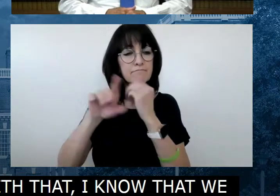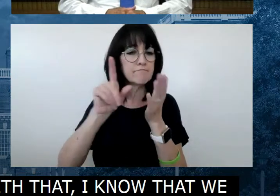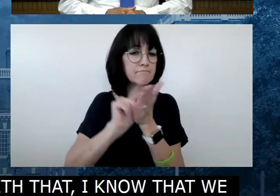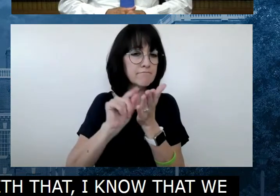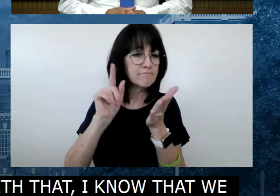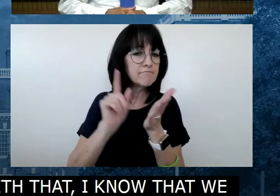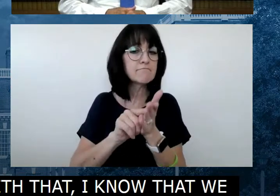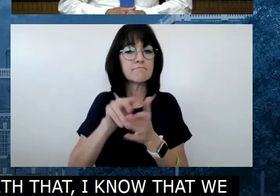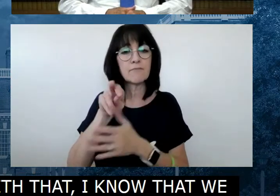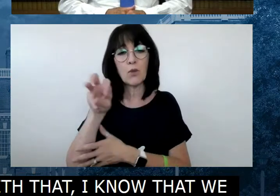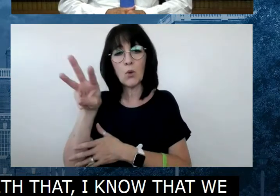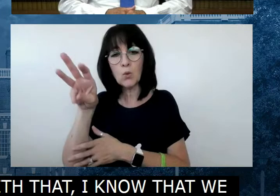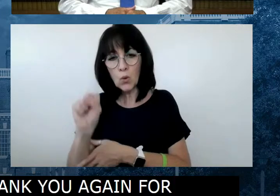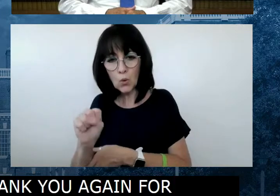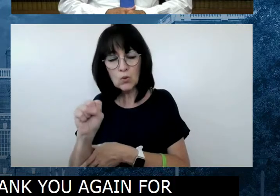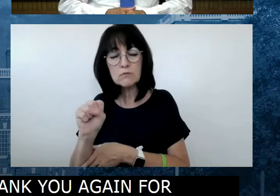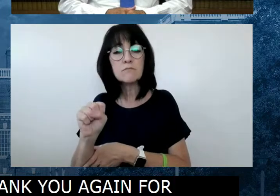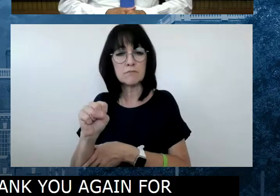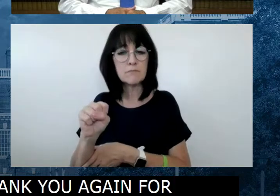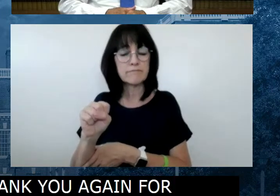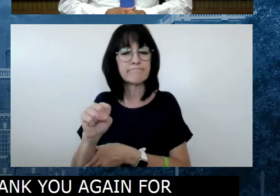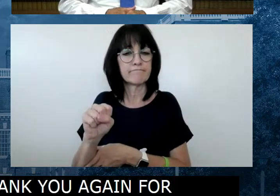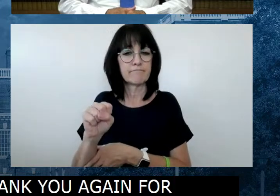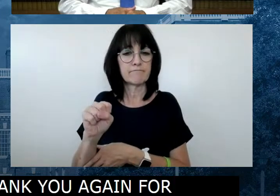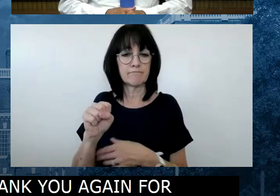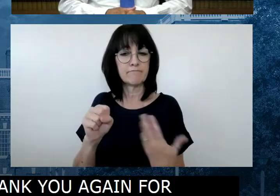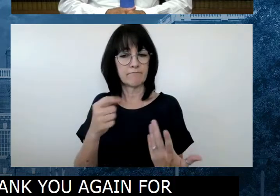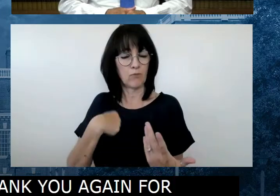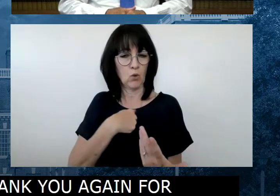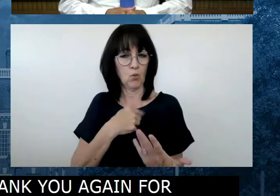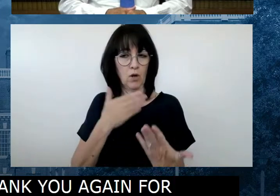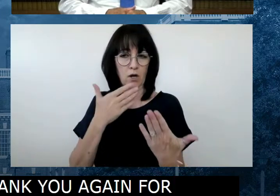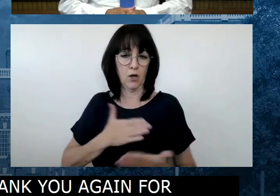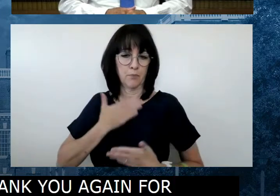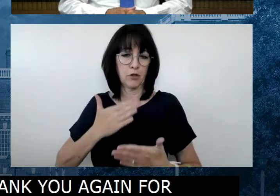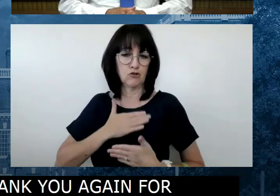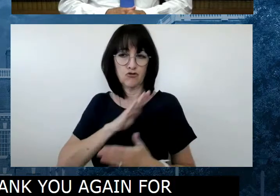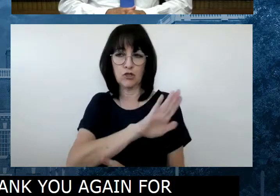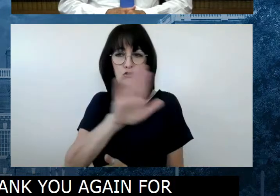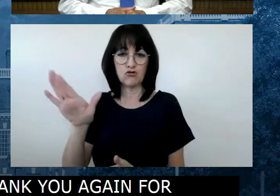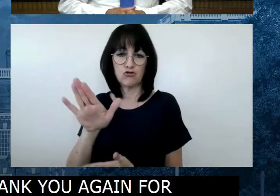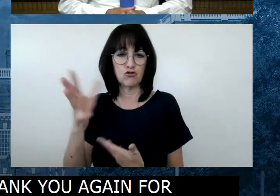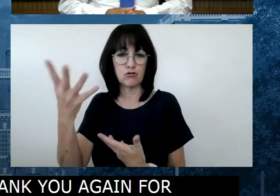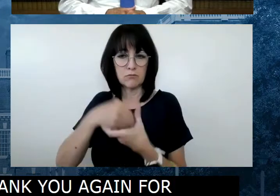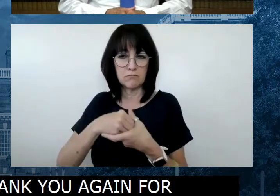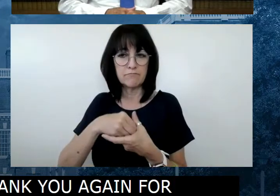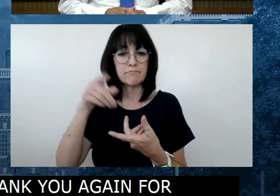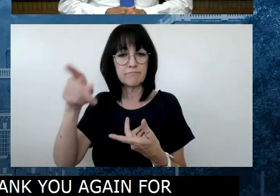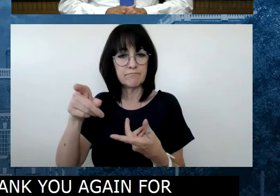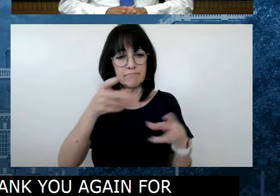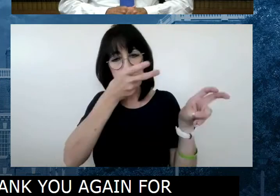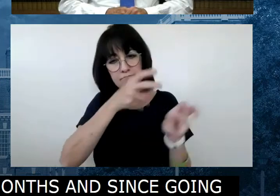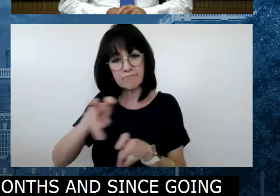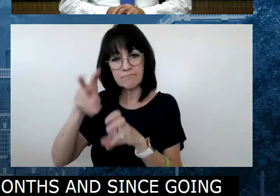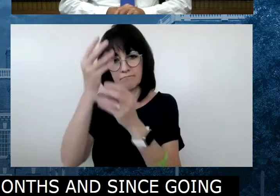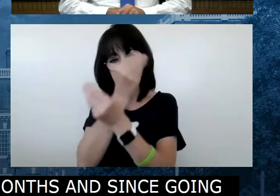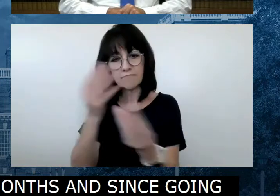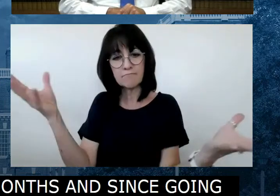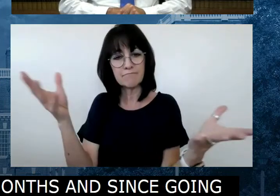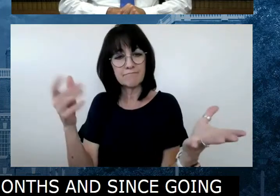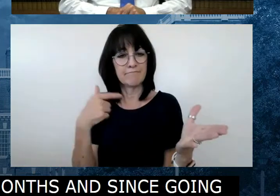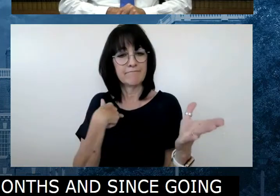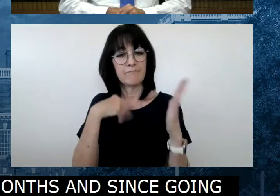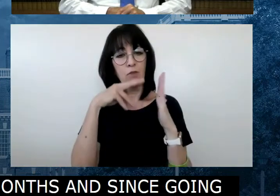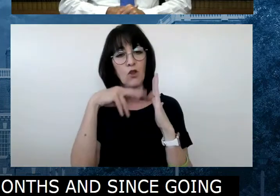and since going to the Zoom format, we appreciate your presence and getting the information out. I've been reading a book, as I think I mentioned